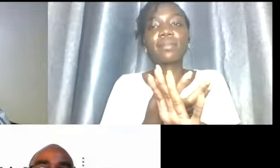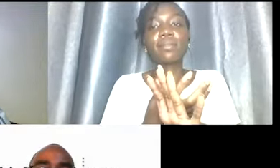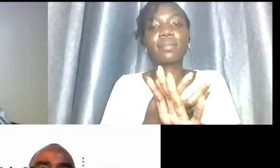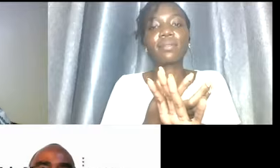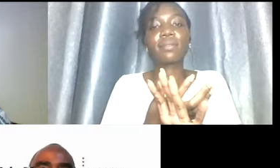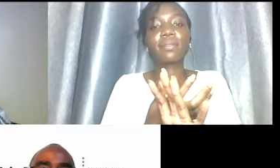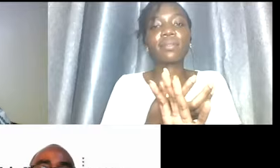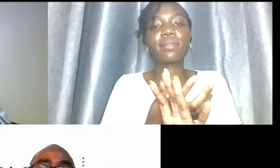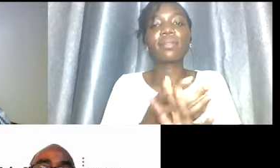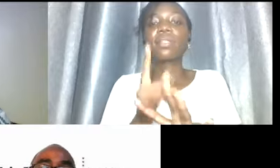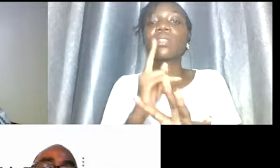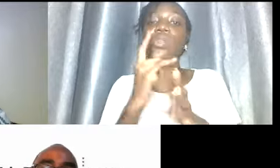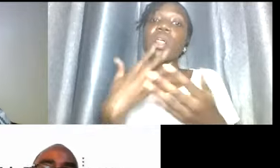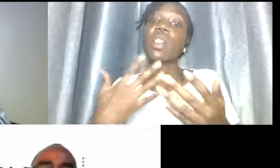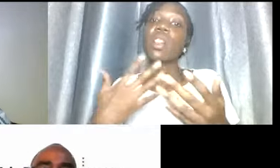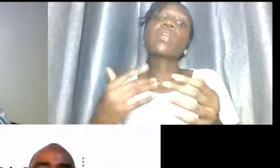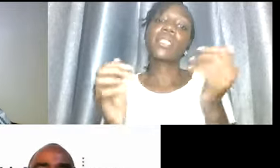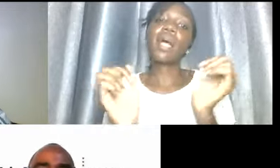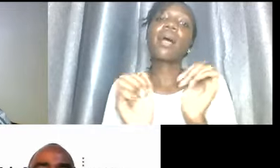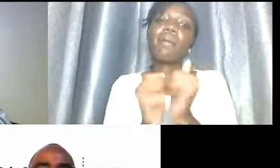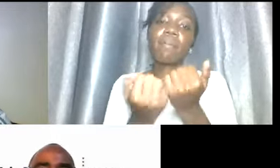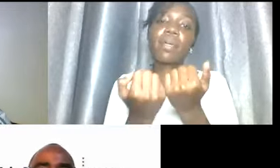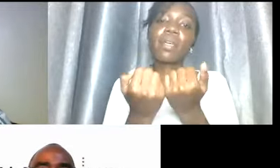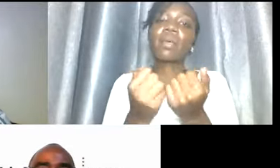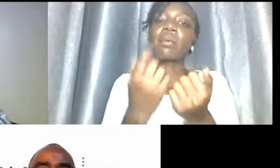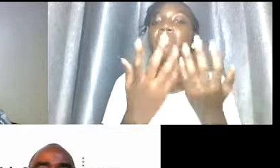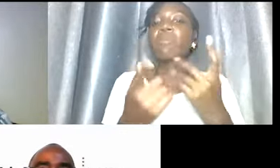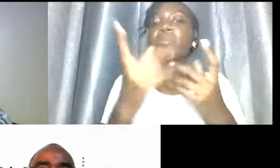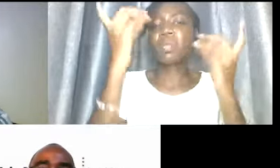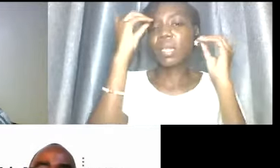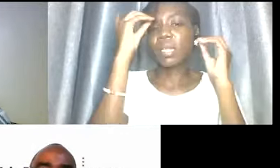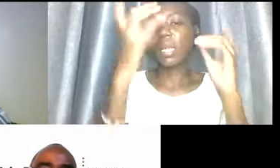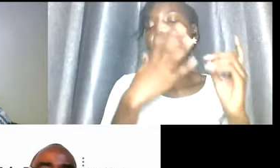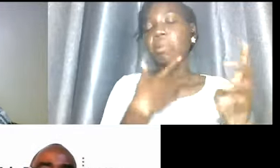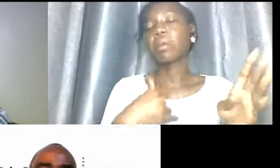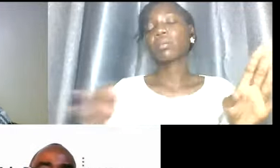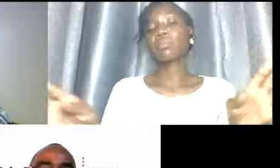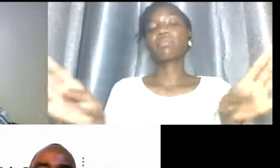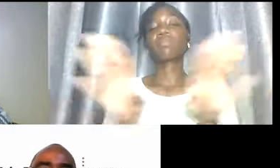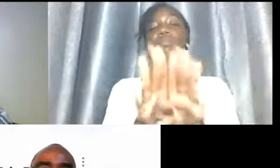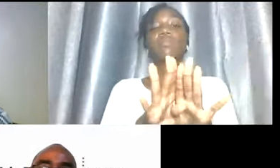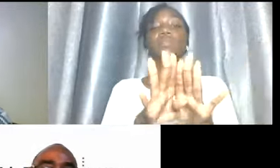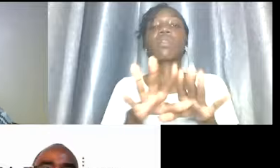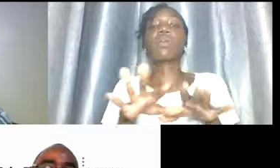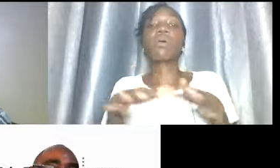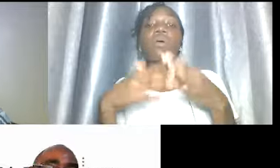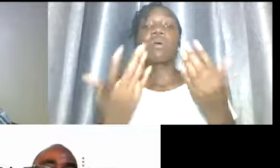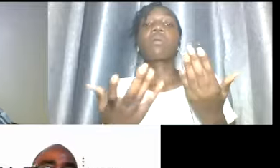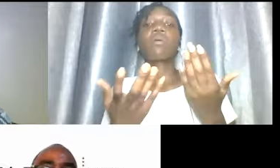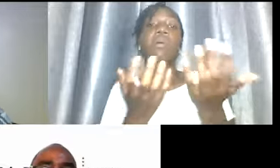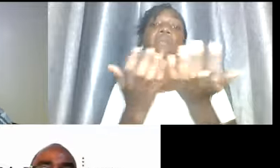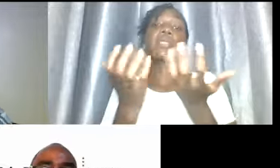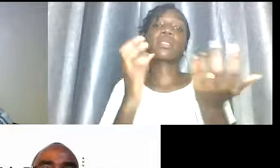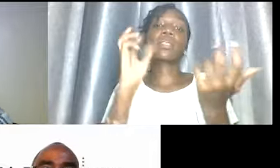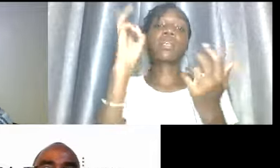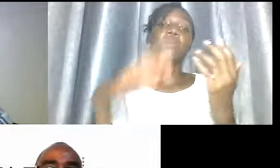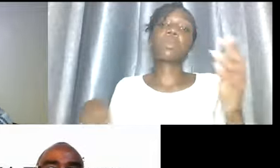things would happen. You will decide to shut down, or the business will shut you down itself.